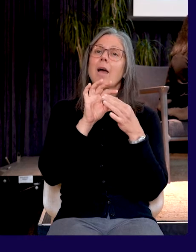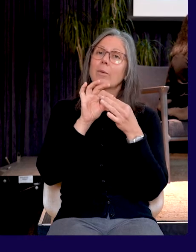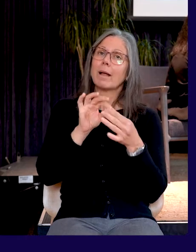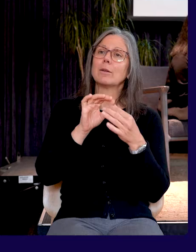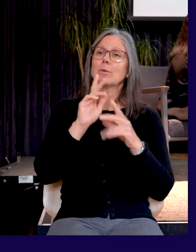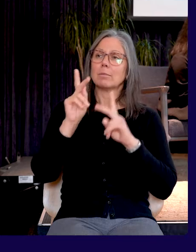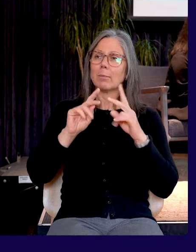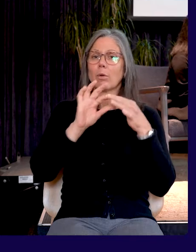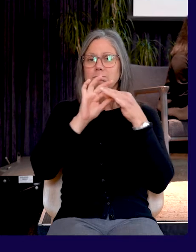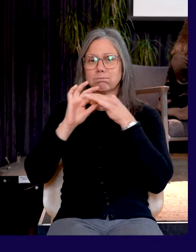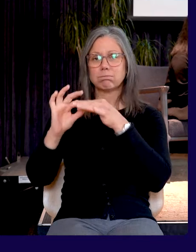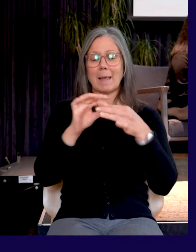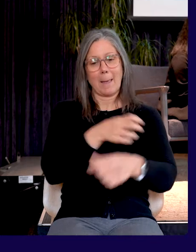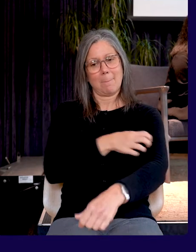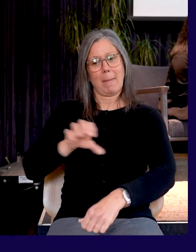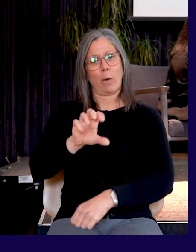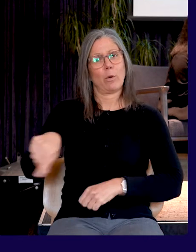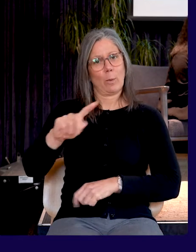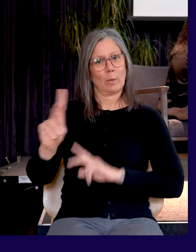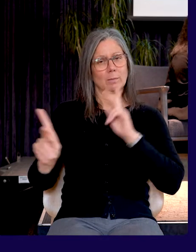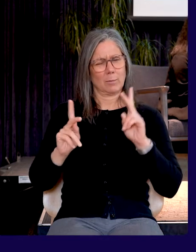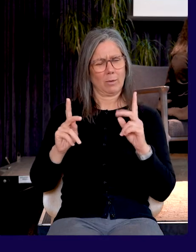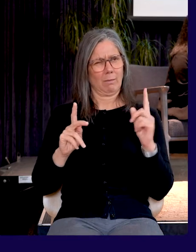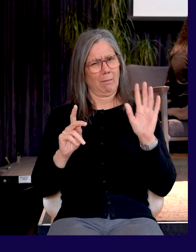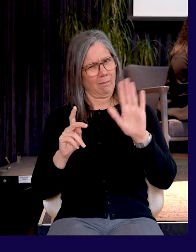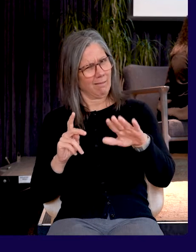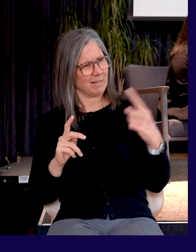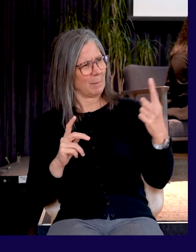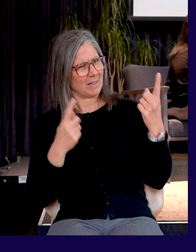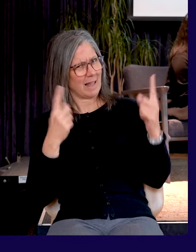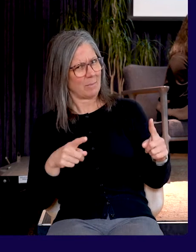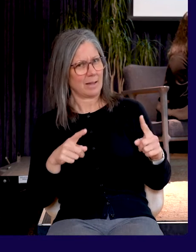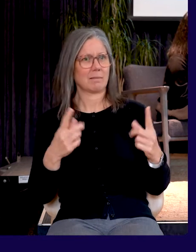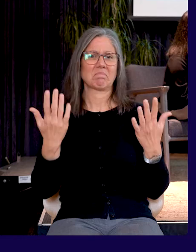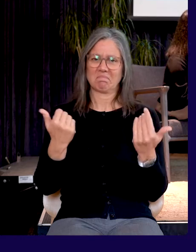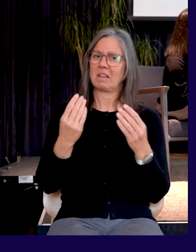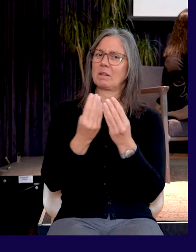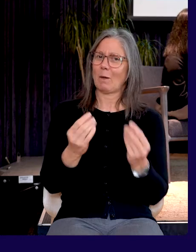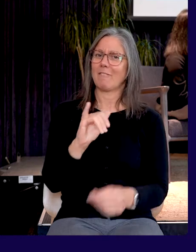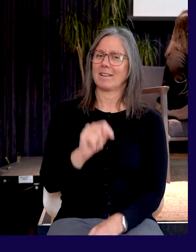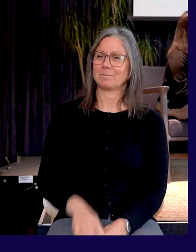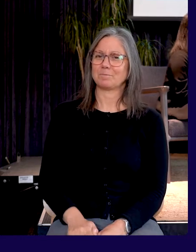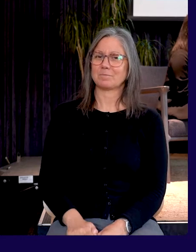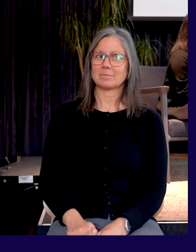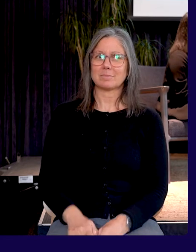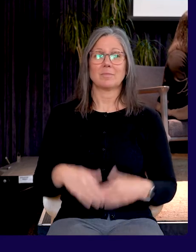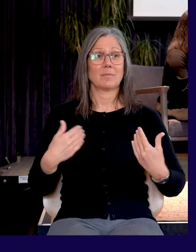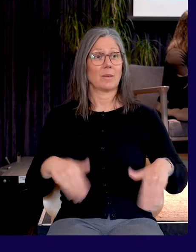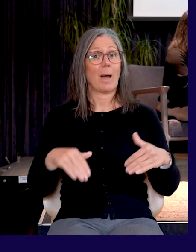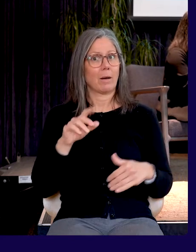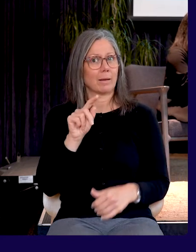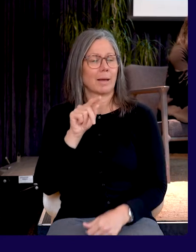together to empower them to say, hey, something's going wrong here, and how do we solve it? Thank you. Imagine Twitter with a